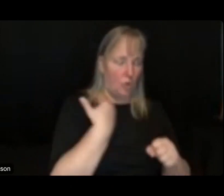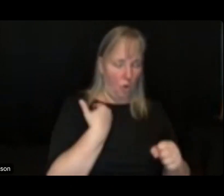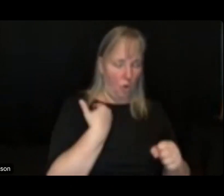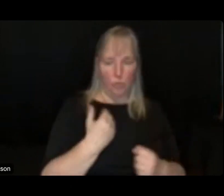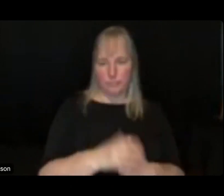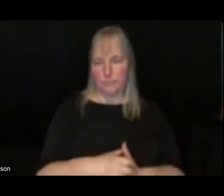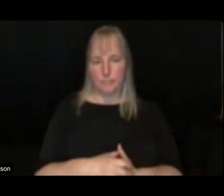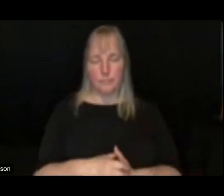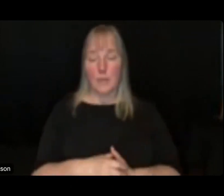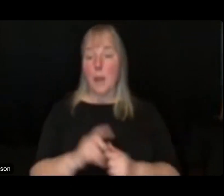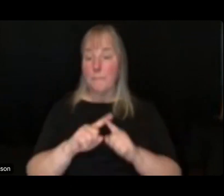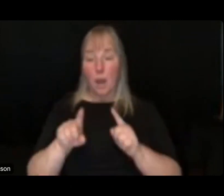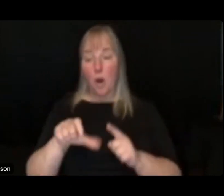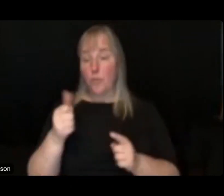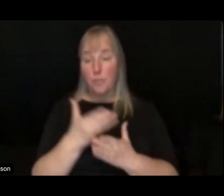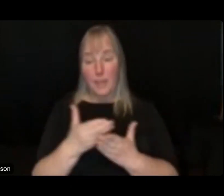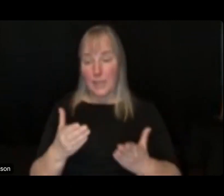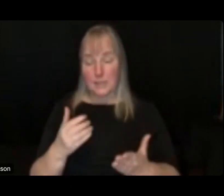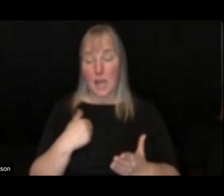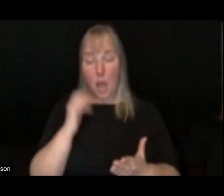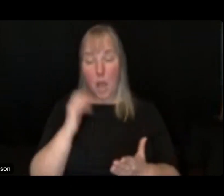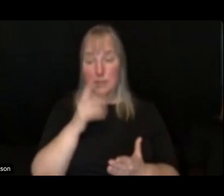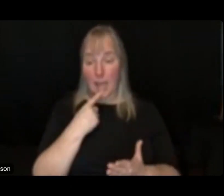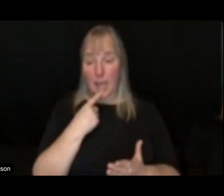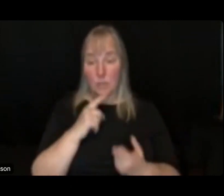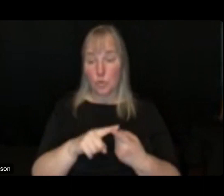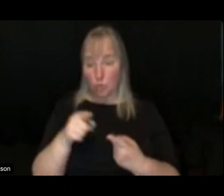But the other thing is that I'll say, Holly, is that